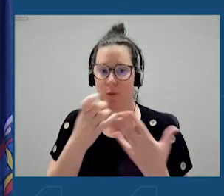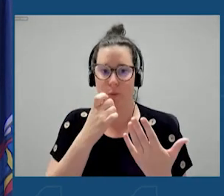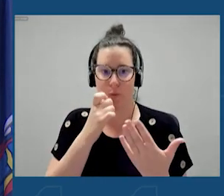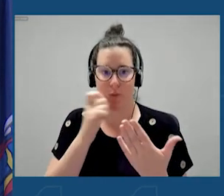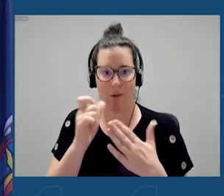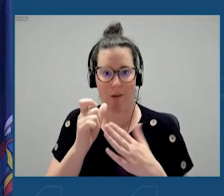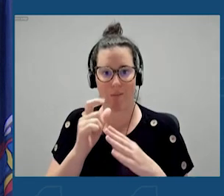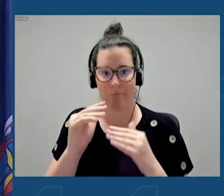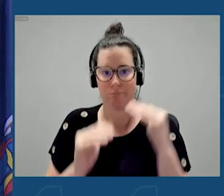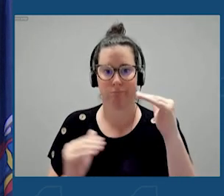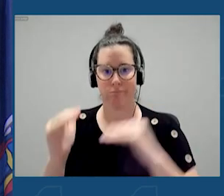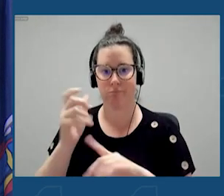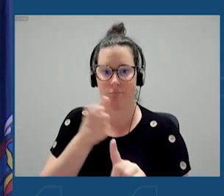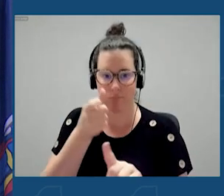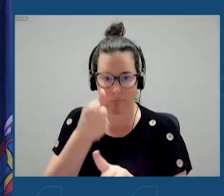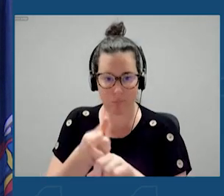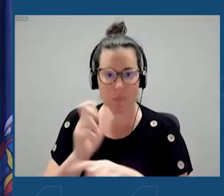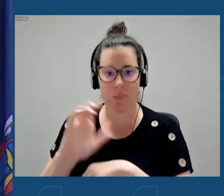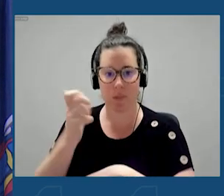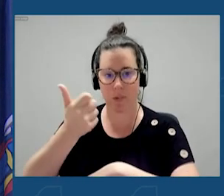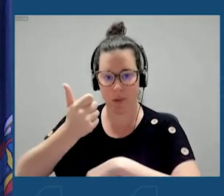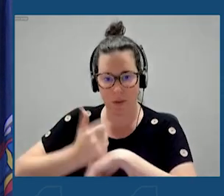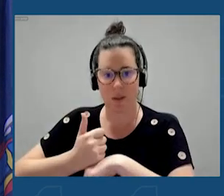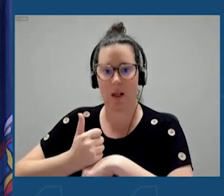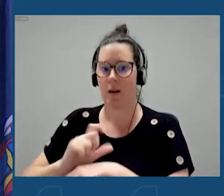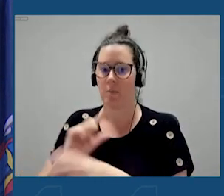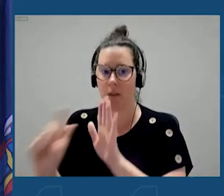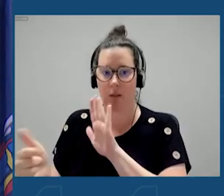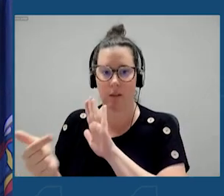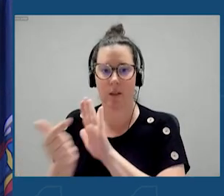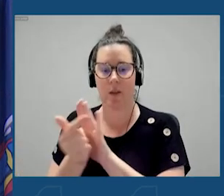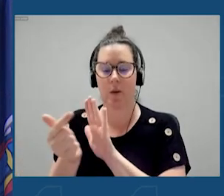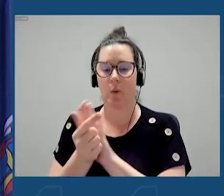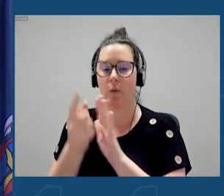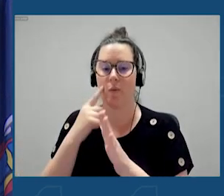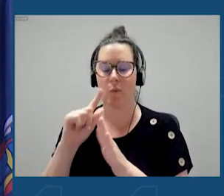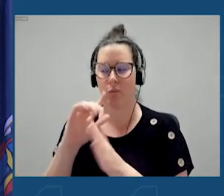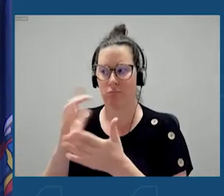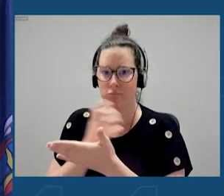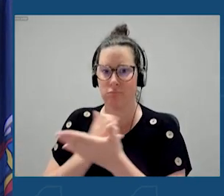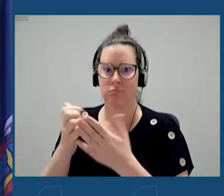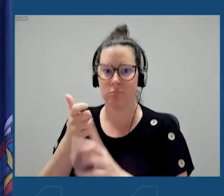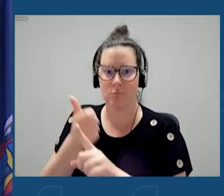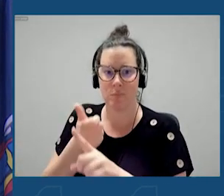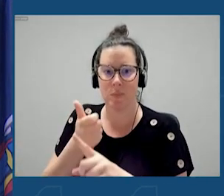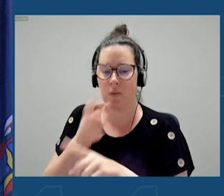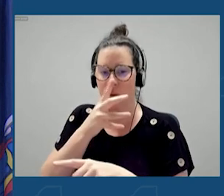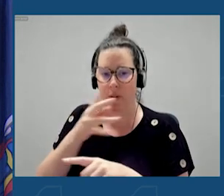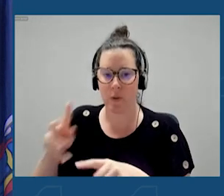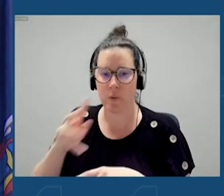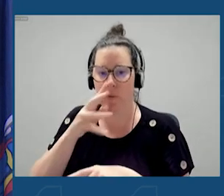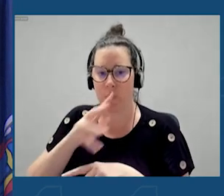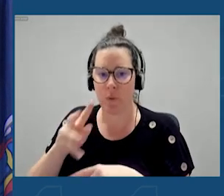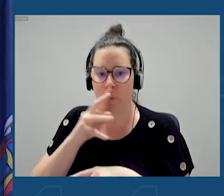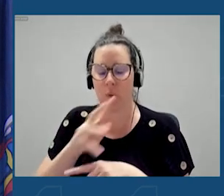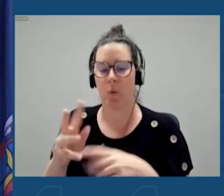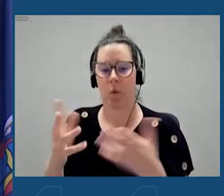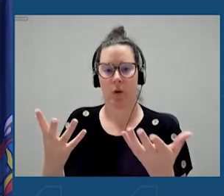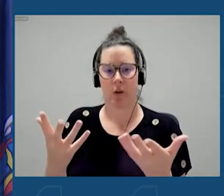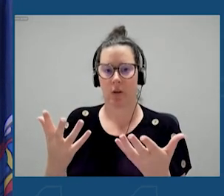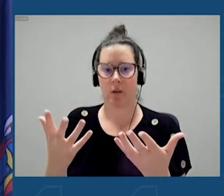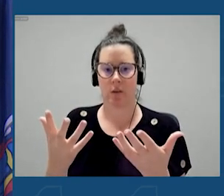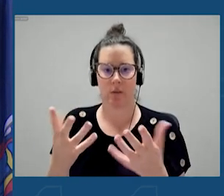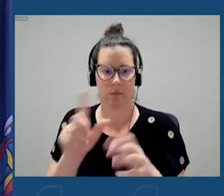sole purpose of enriching themselves, ignoring the sacrifices that were made by our returning citizens who paid the ultimate price of